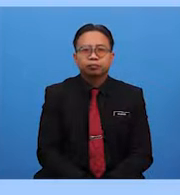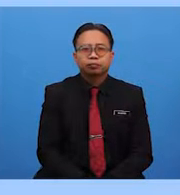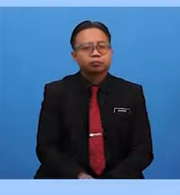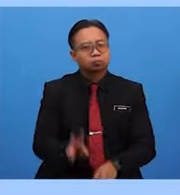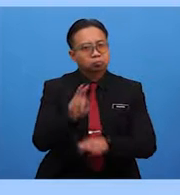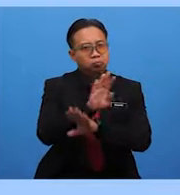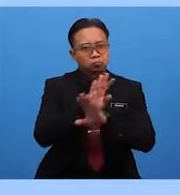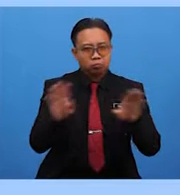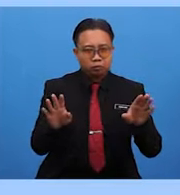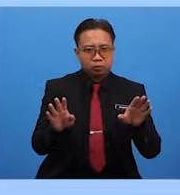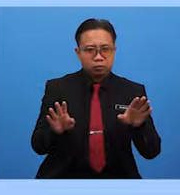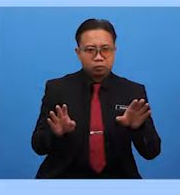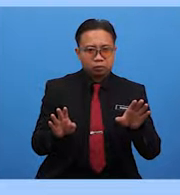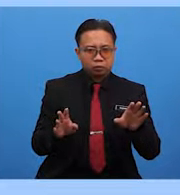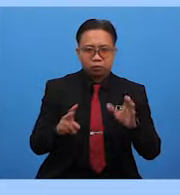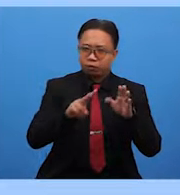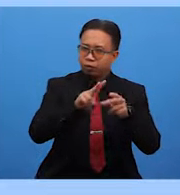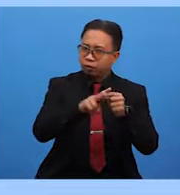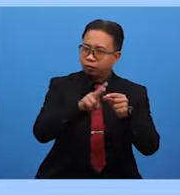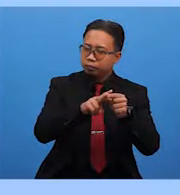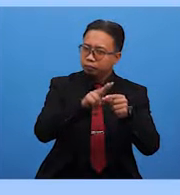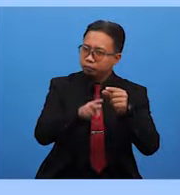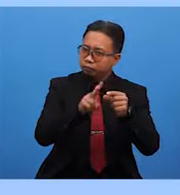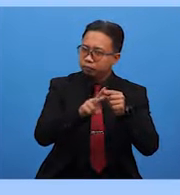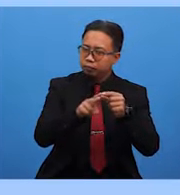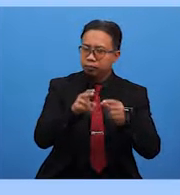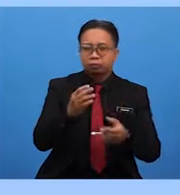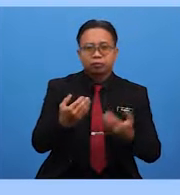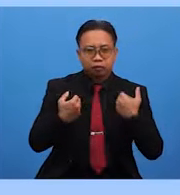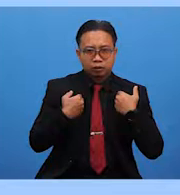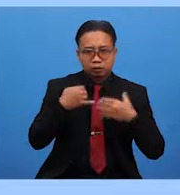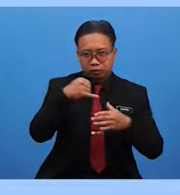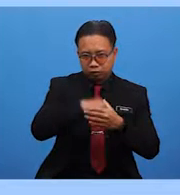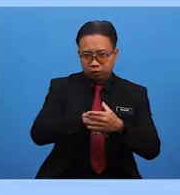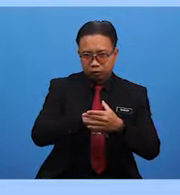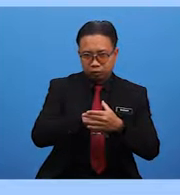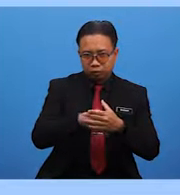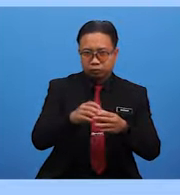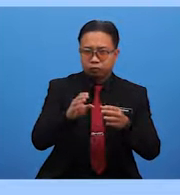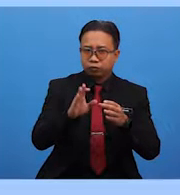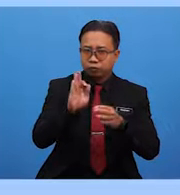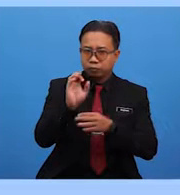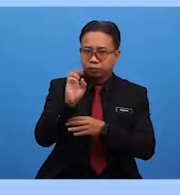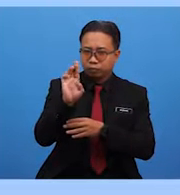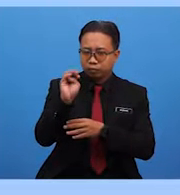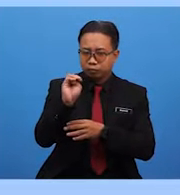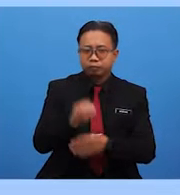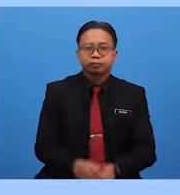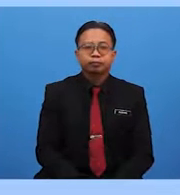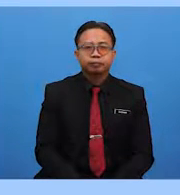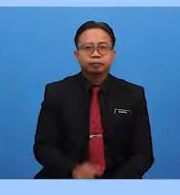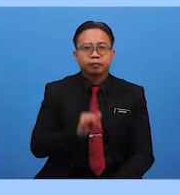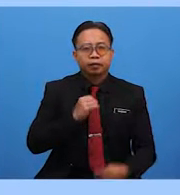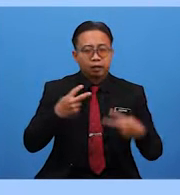is present there, the verb that follows remains to be in its root form. I